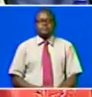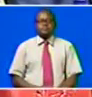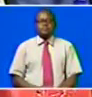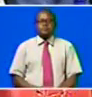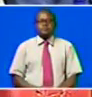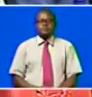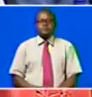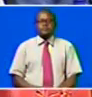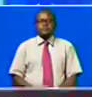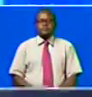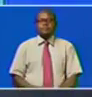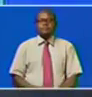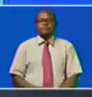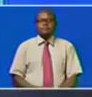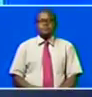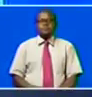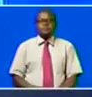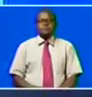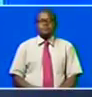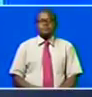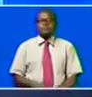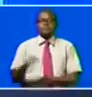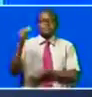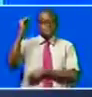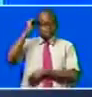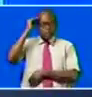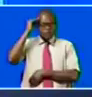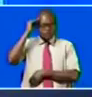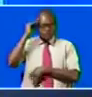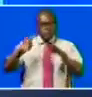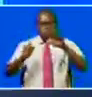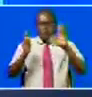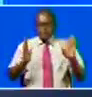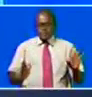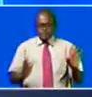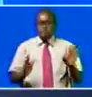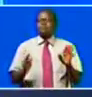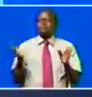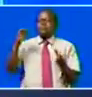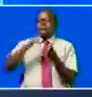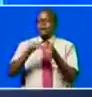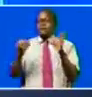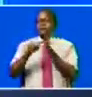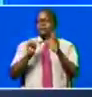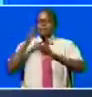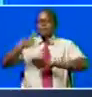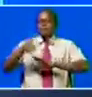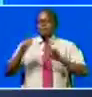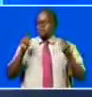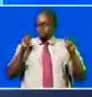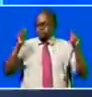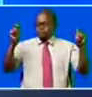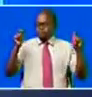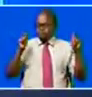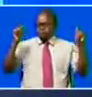KTN News. The Ministry of Education is once again on the spotlight following rising cases of unrest